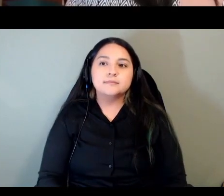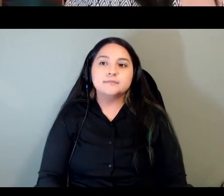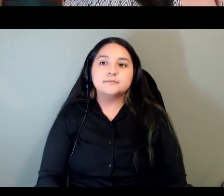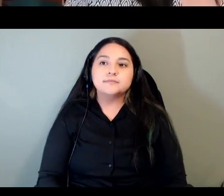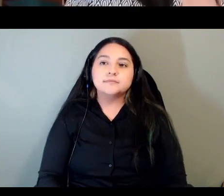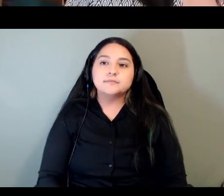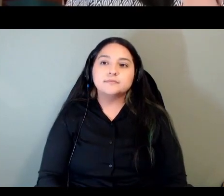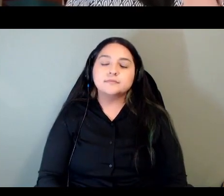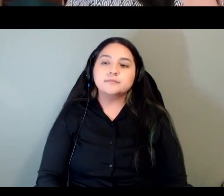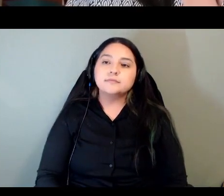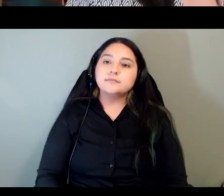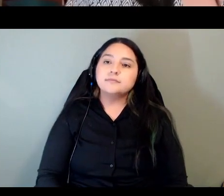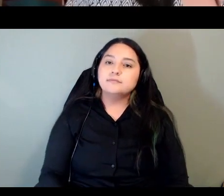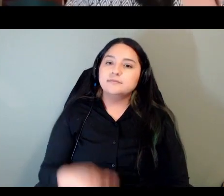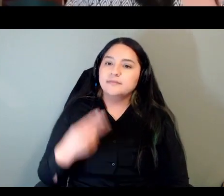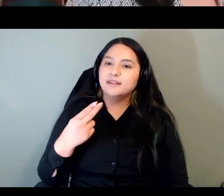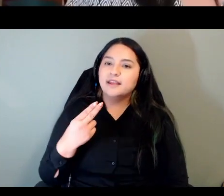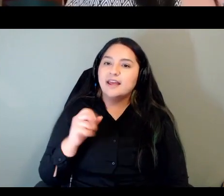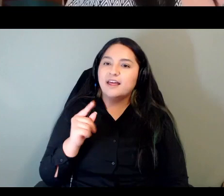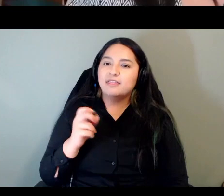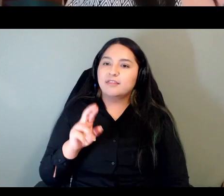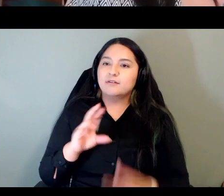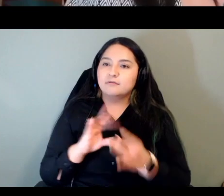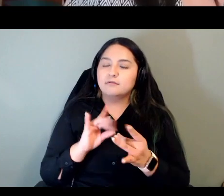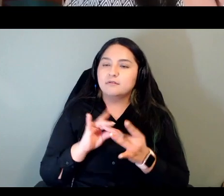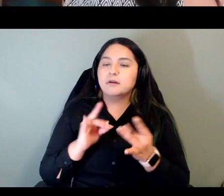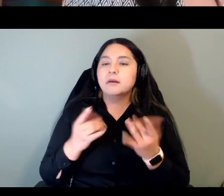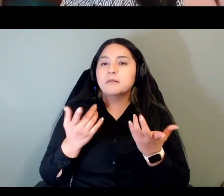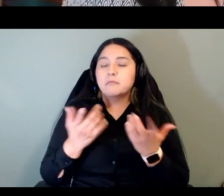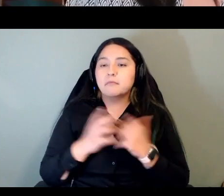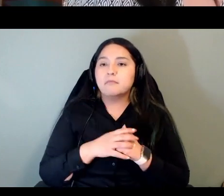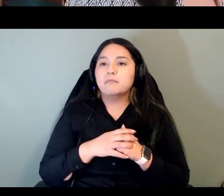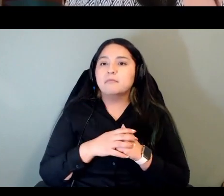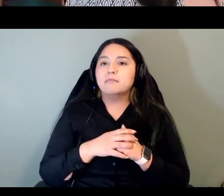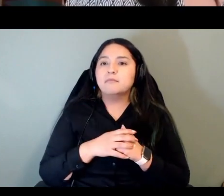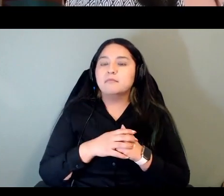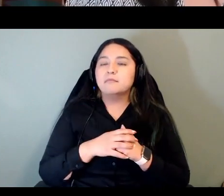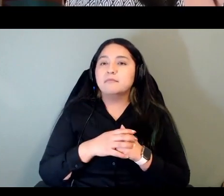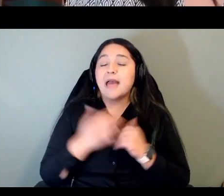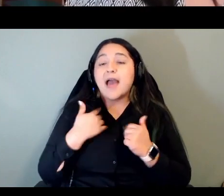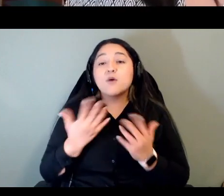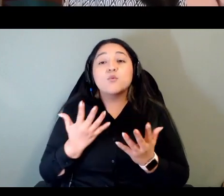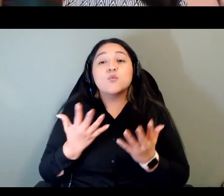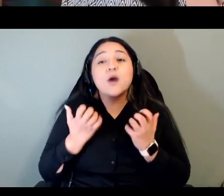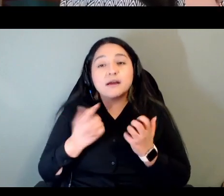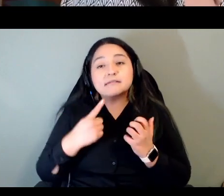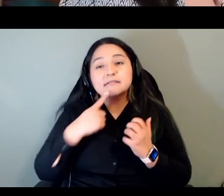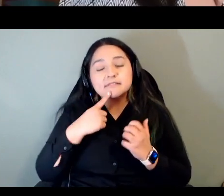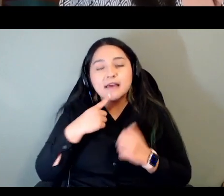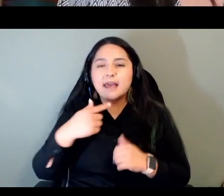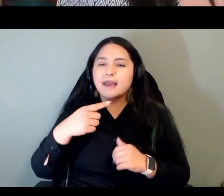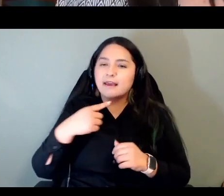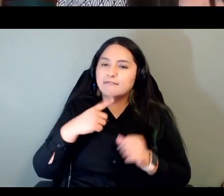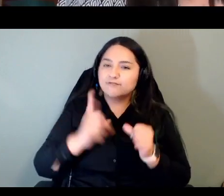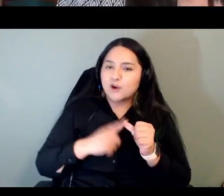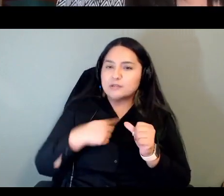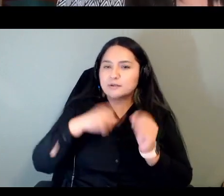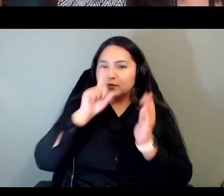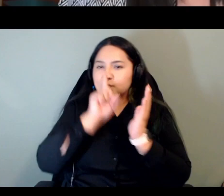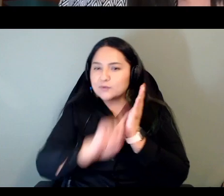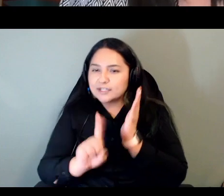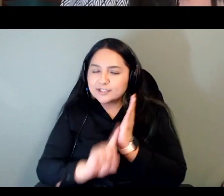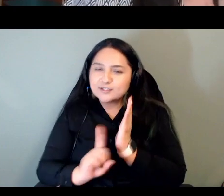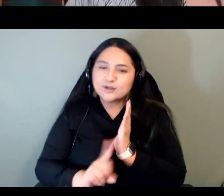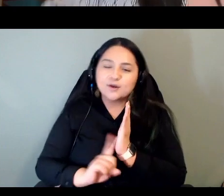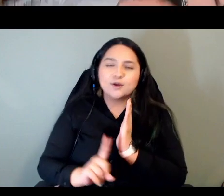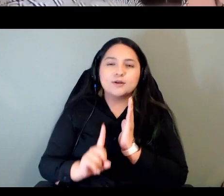I would like to say that it was after a lot of research and soul searching and things like that we